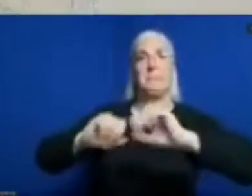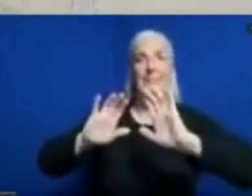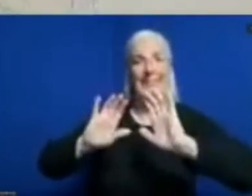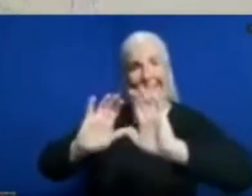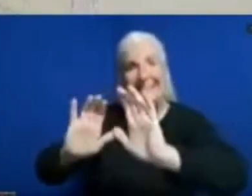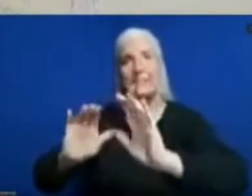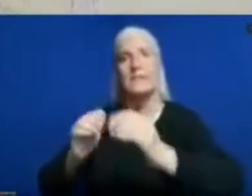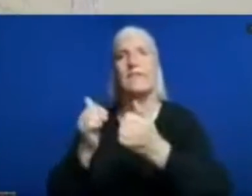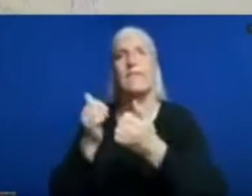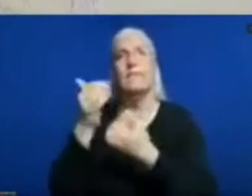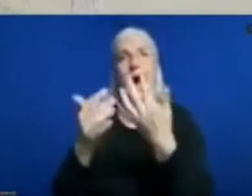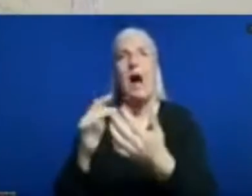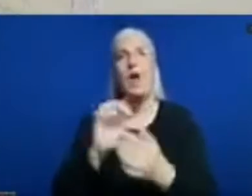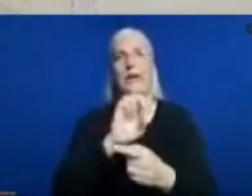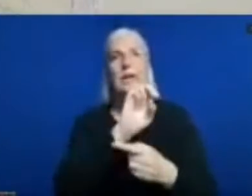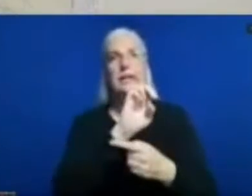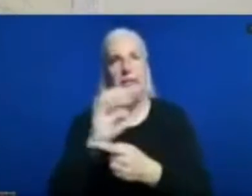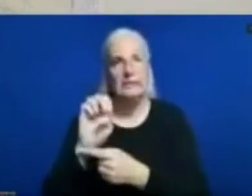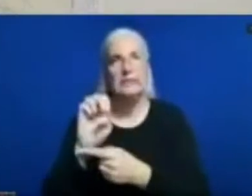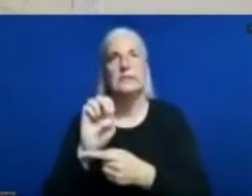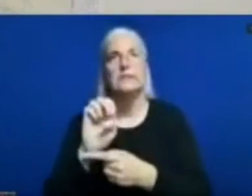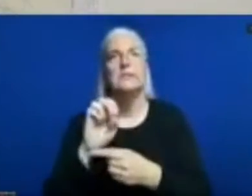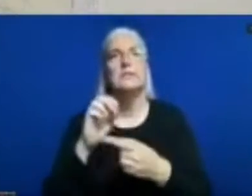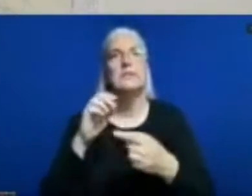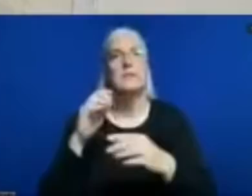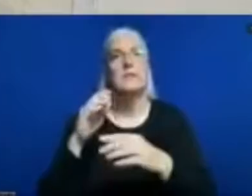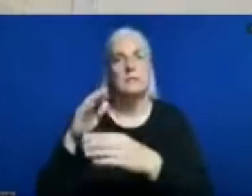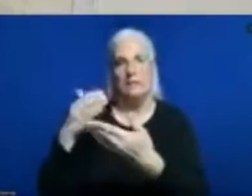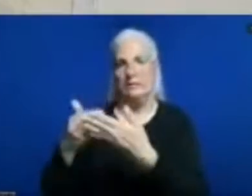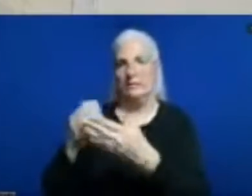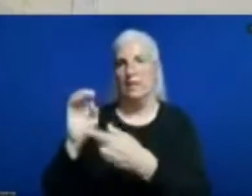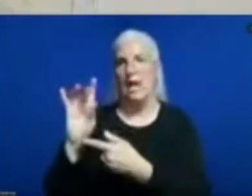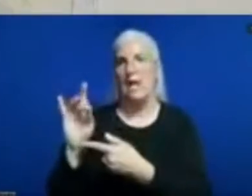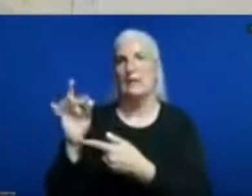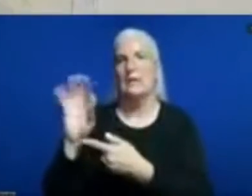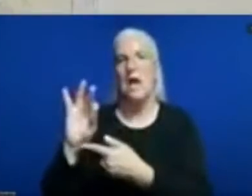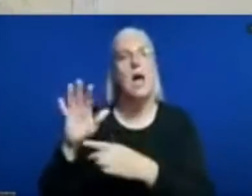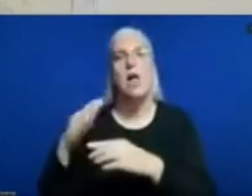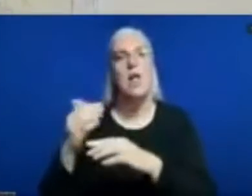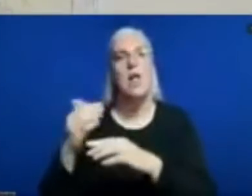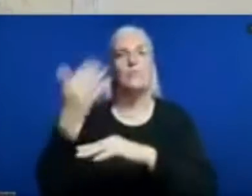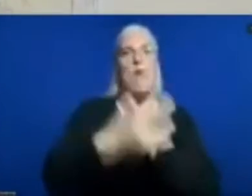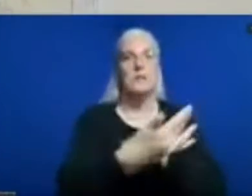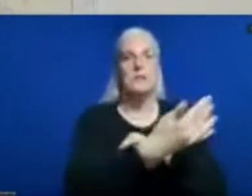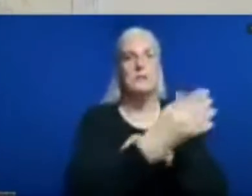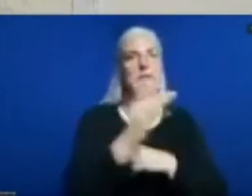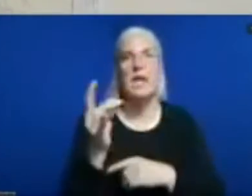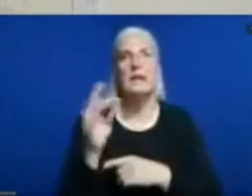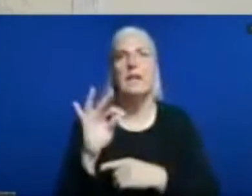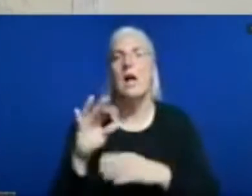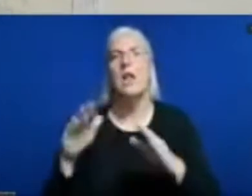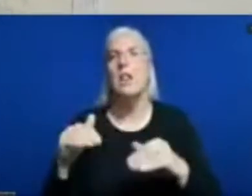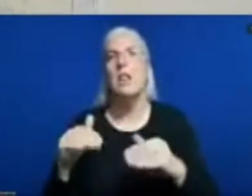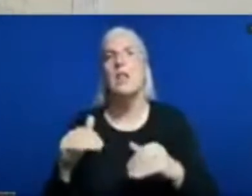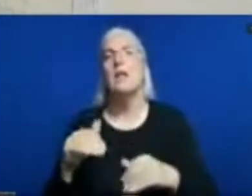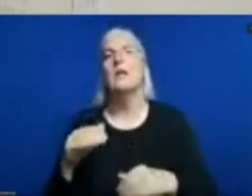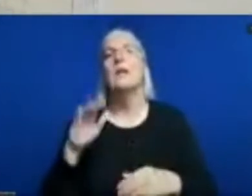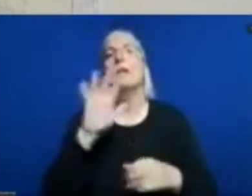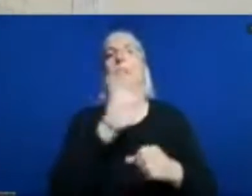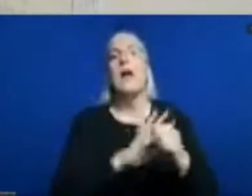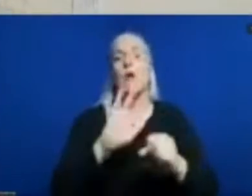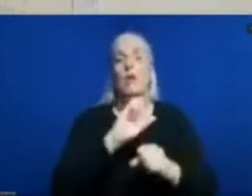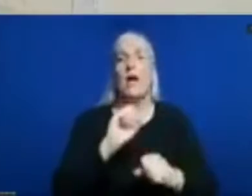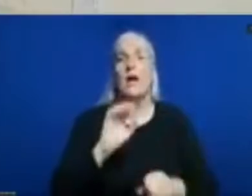has taken place, Morgan Camp and the Childs Meadows, that is where the fire has slopped and spotted, and we